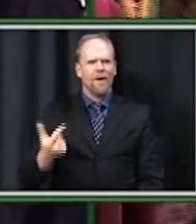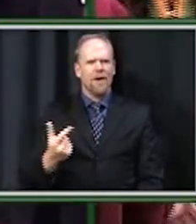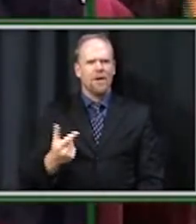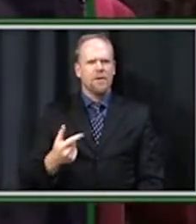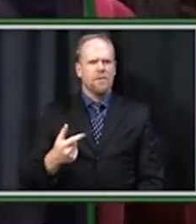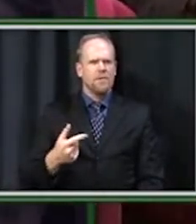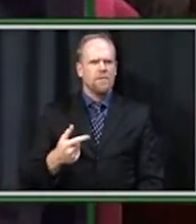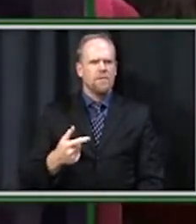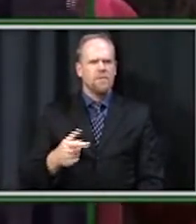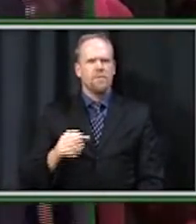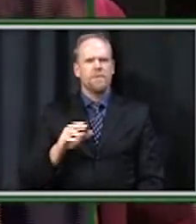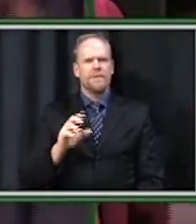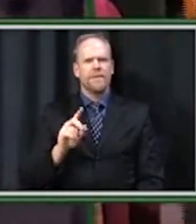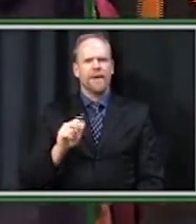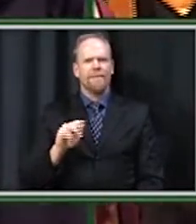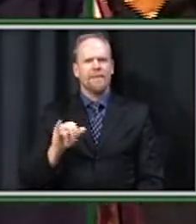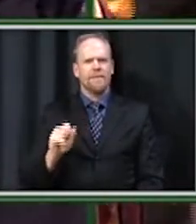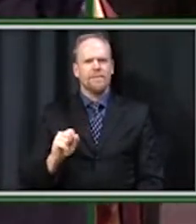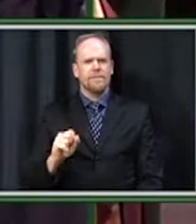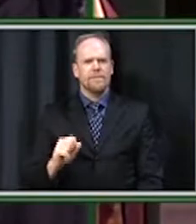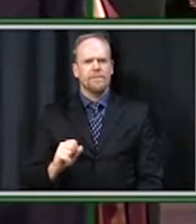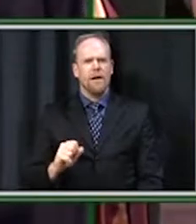Seymour J. Davis.